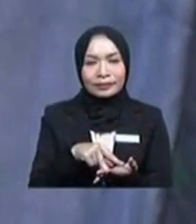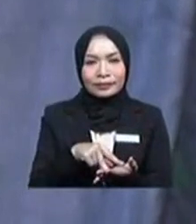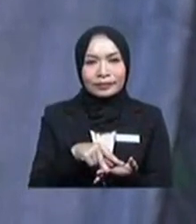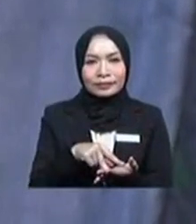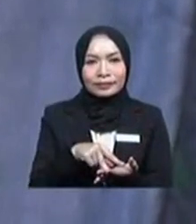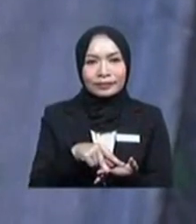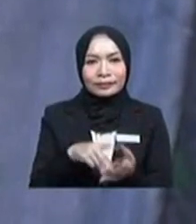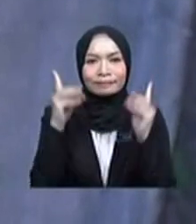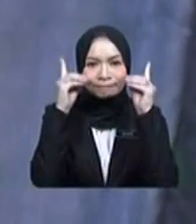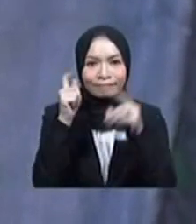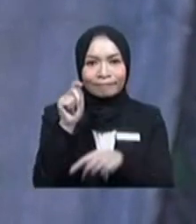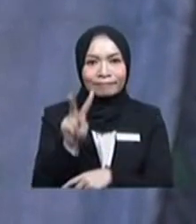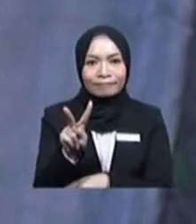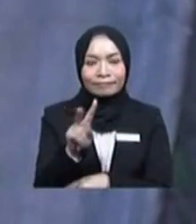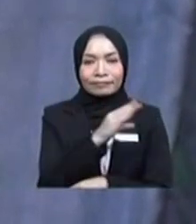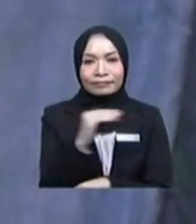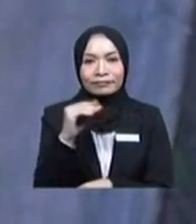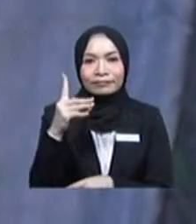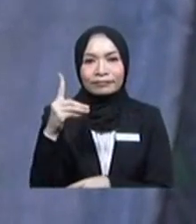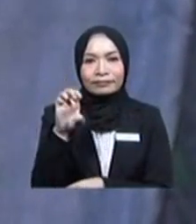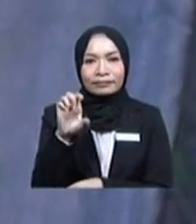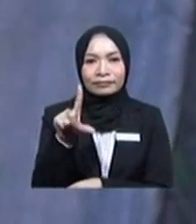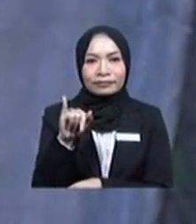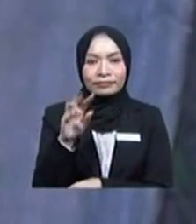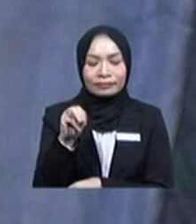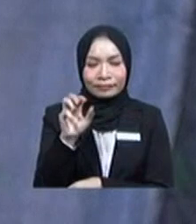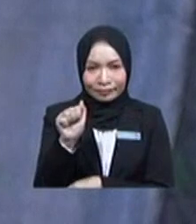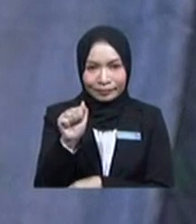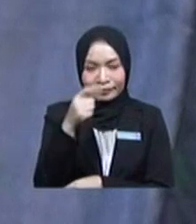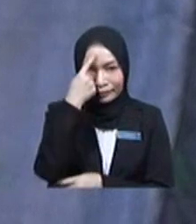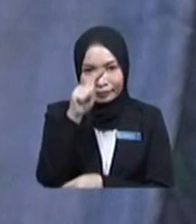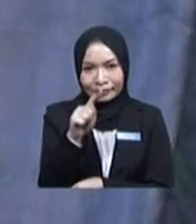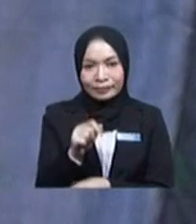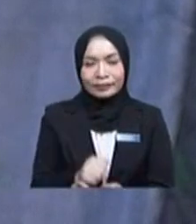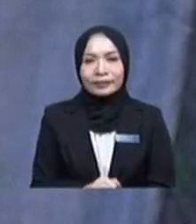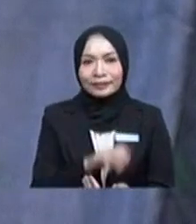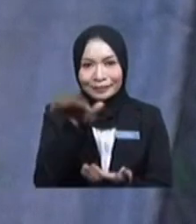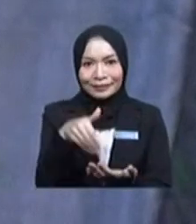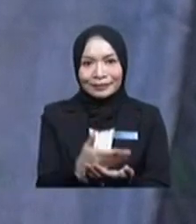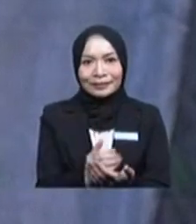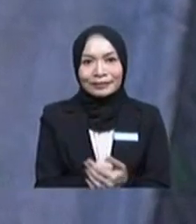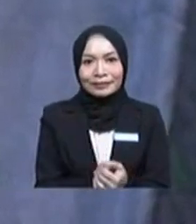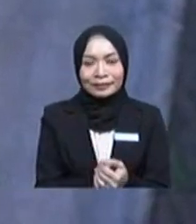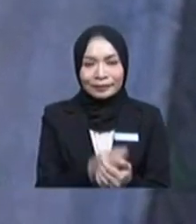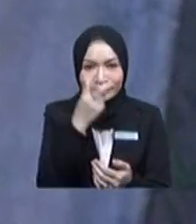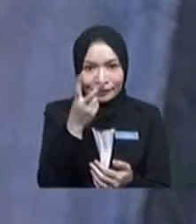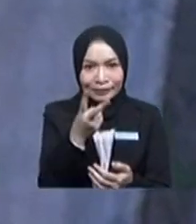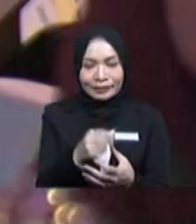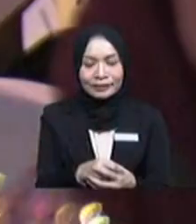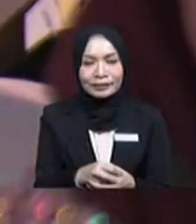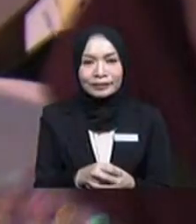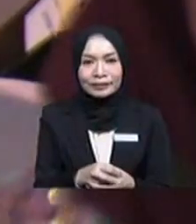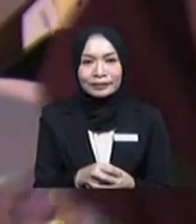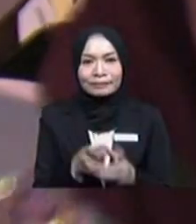Malaysia, or DELIMA, platforms to enable students to access information on demand.